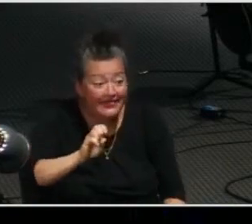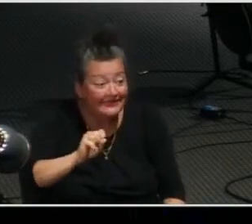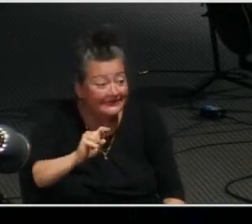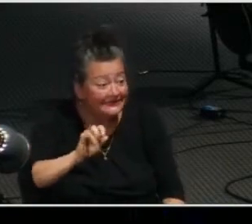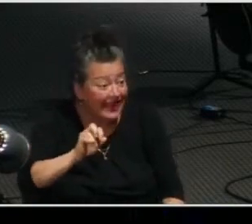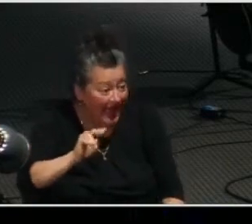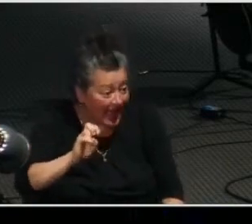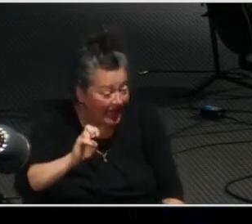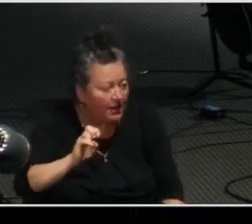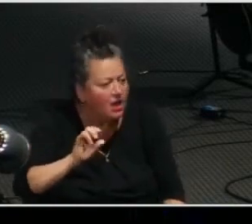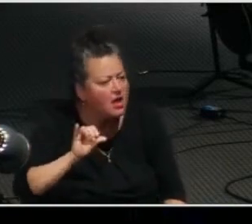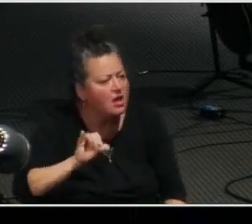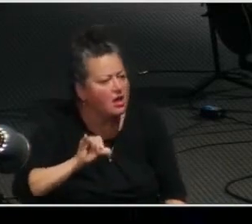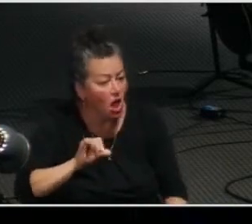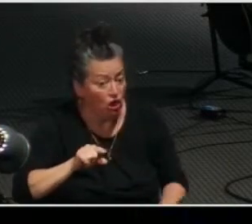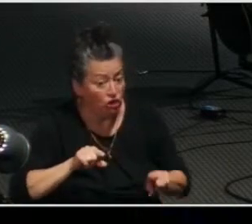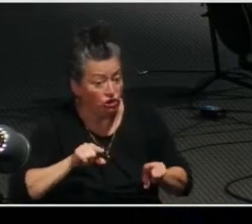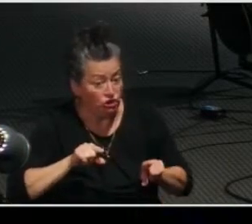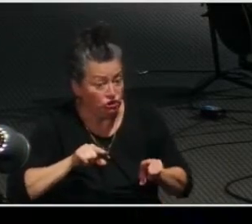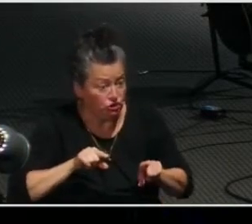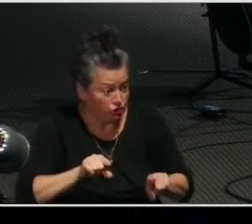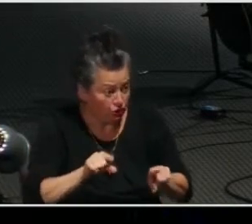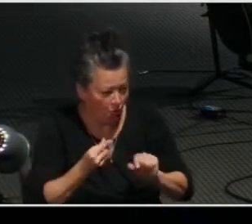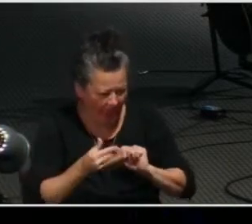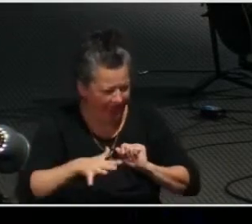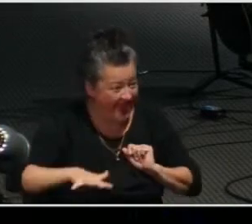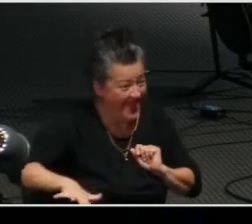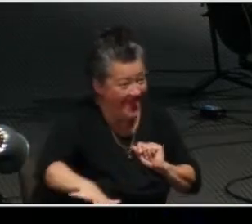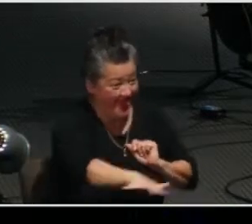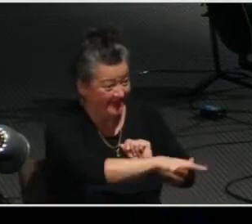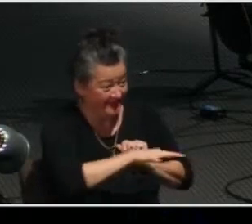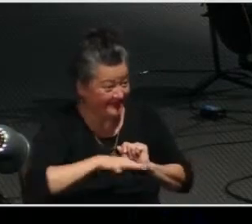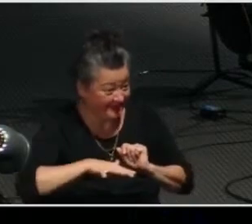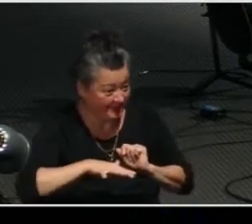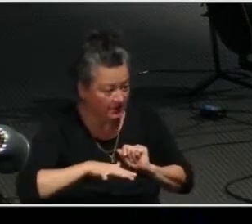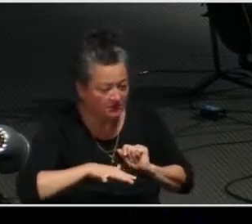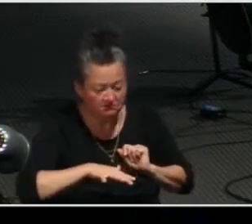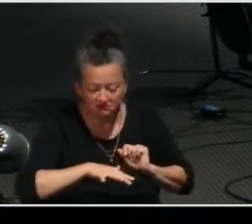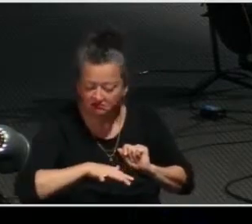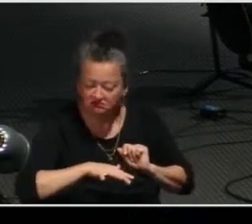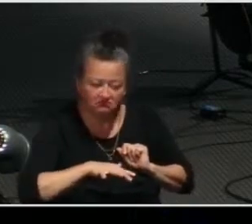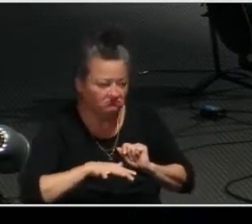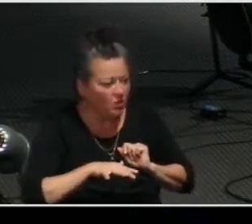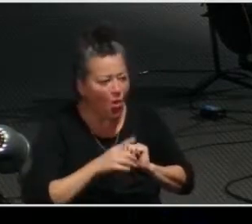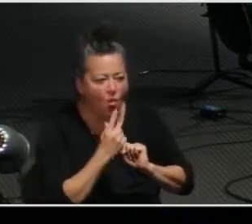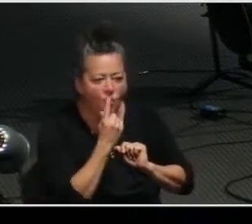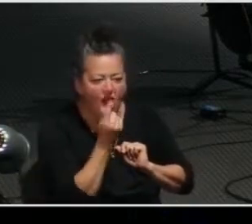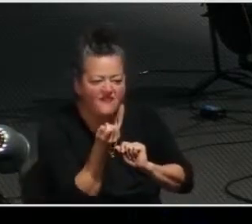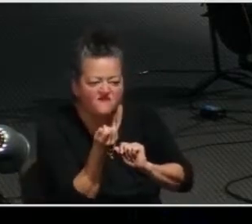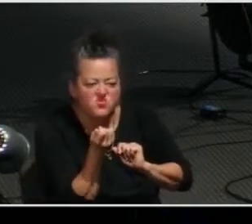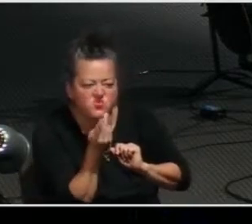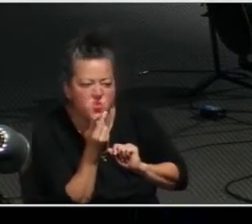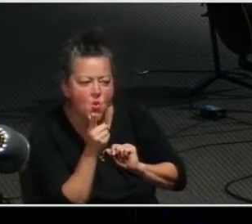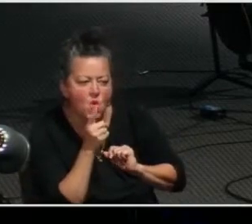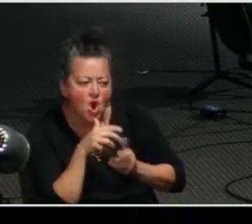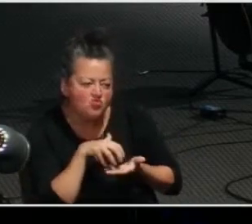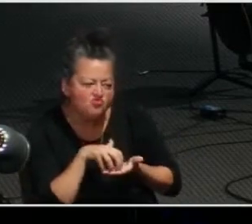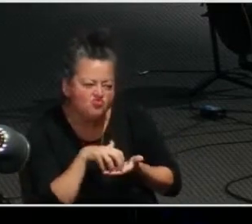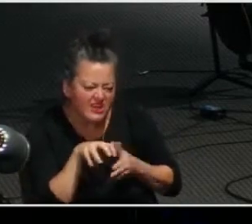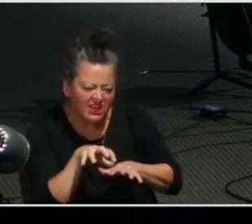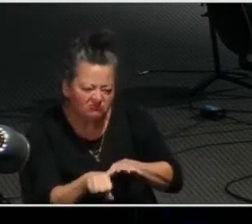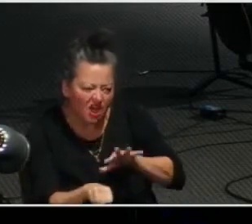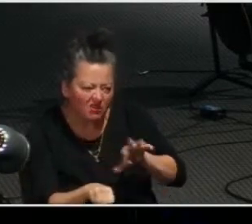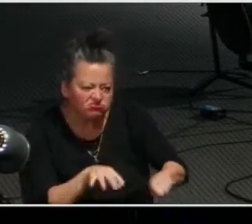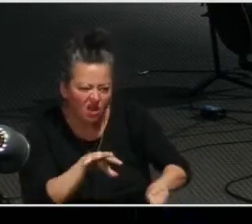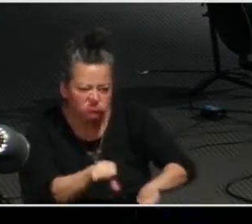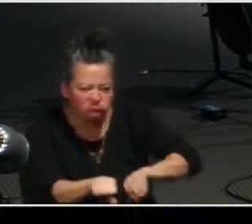of land in the hands of a small group of very wealthy landowners. And as a result, the small holdings